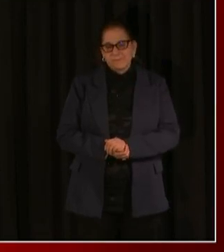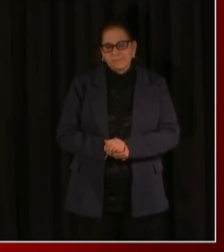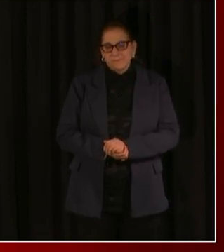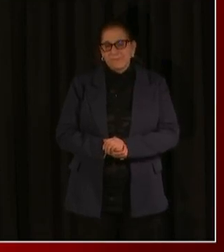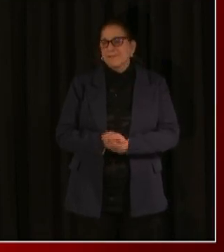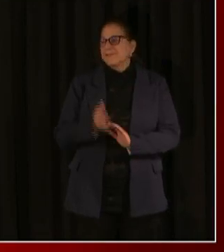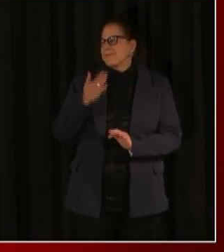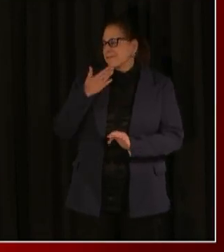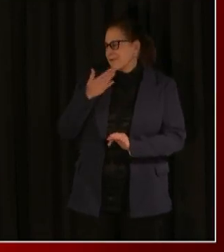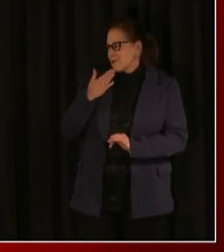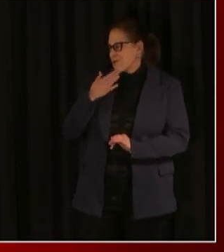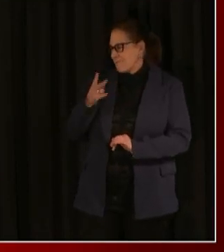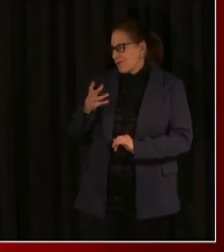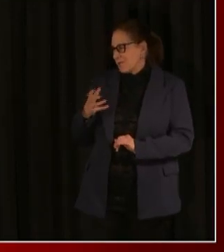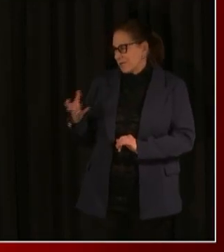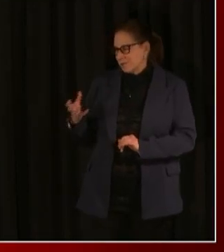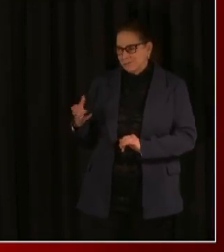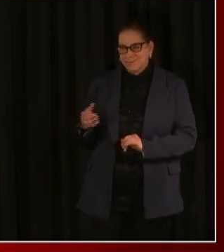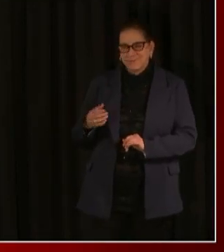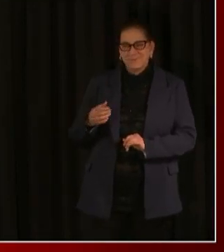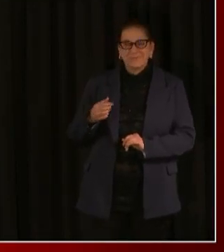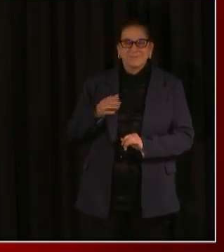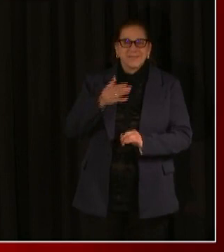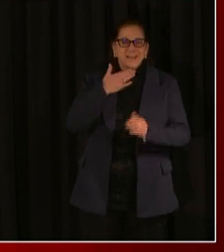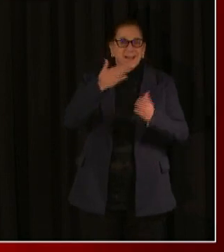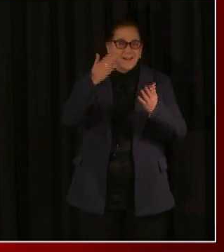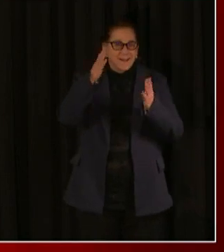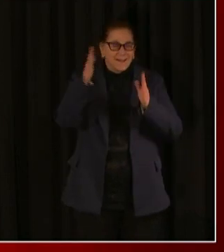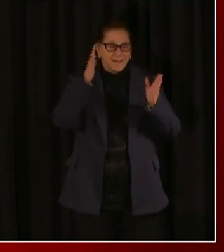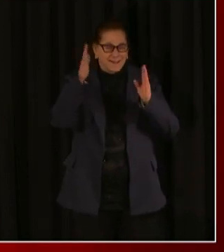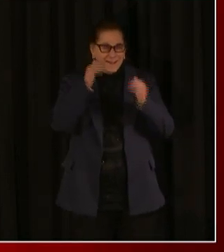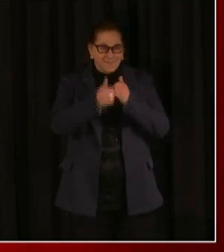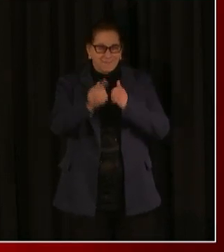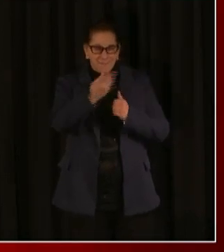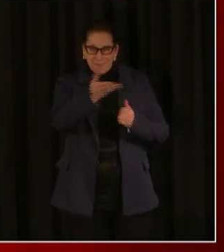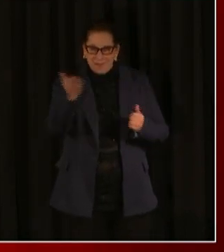Thanks, Thomas. Hi, everyone.